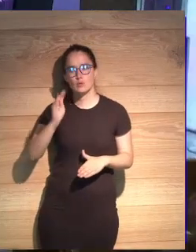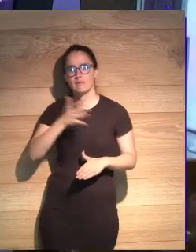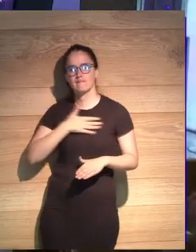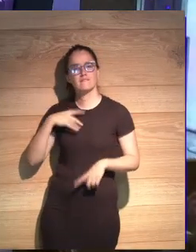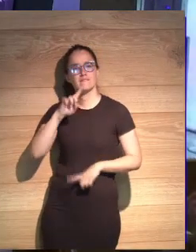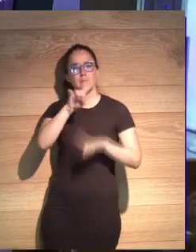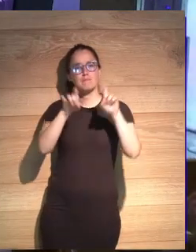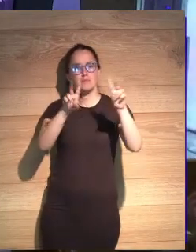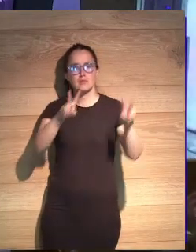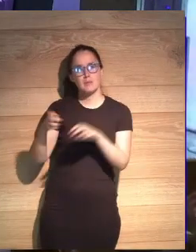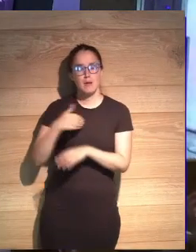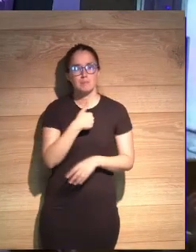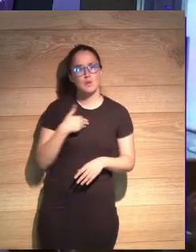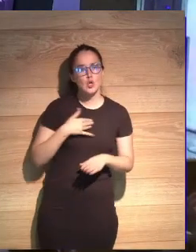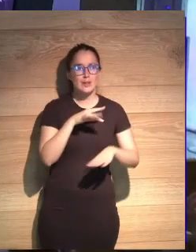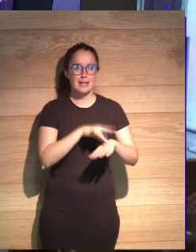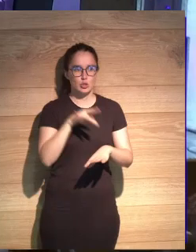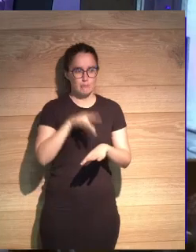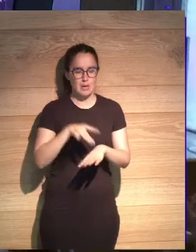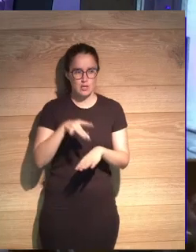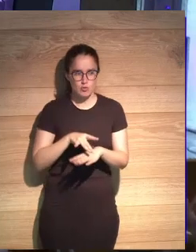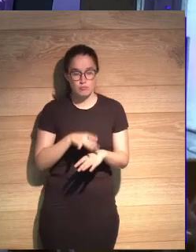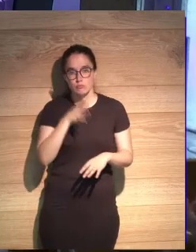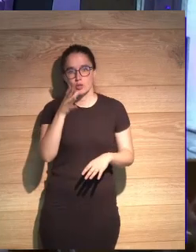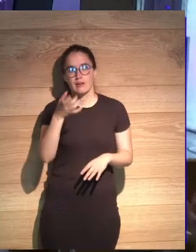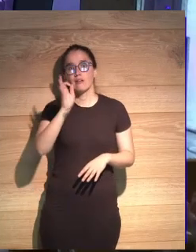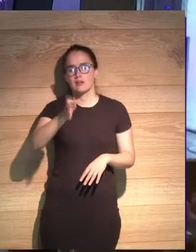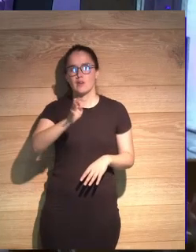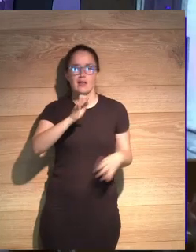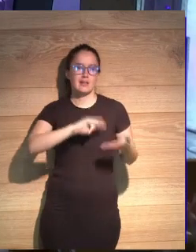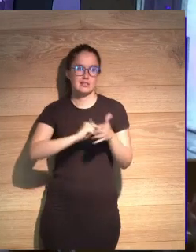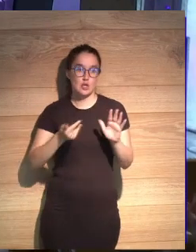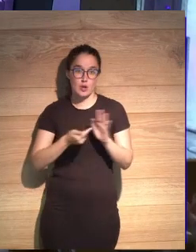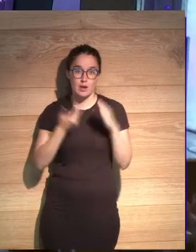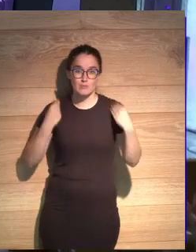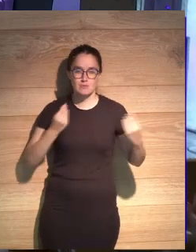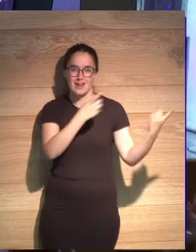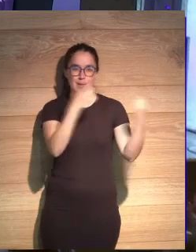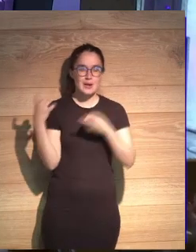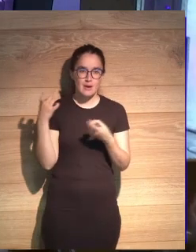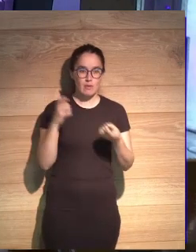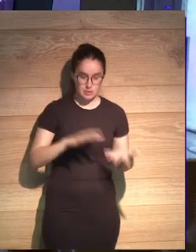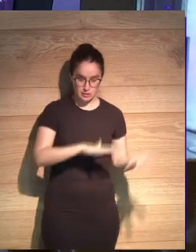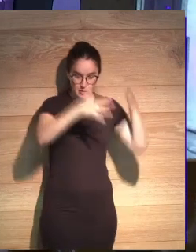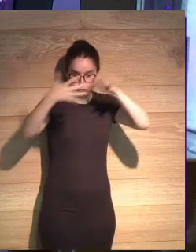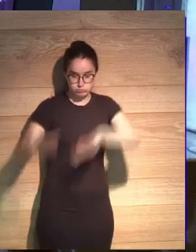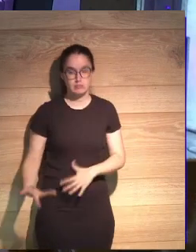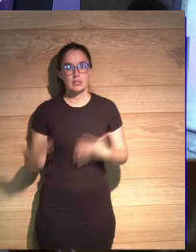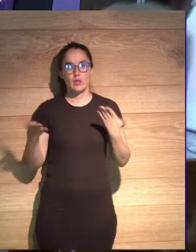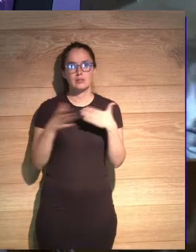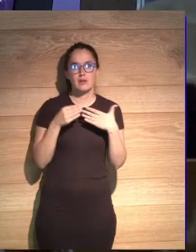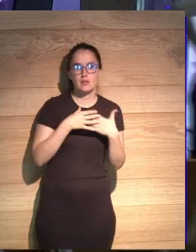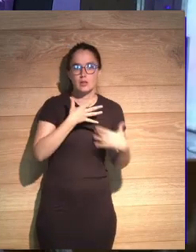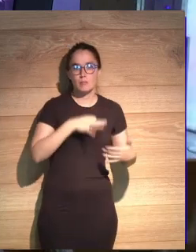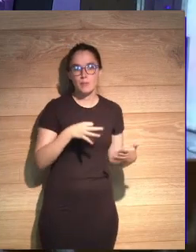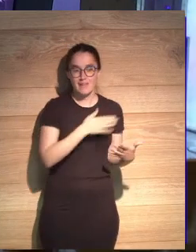medicine. I wanted to ask you about the role of physicians, because this technology needs to be